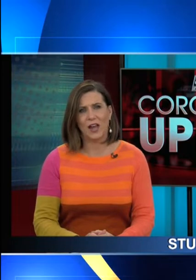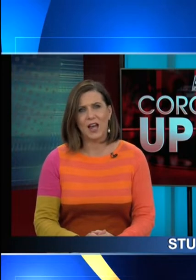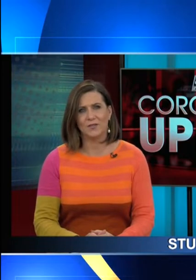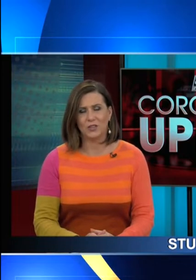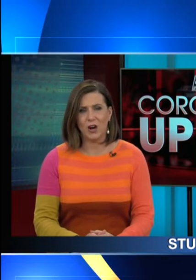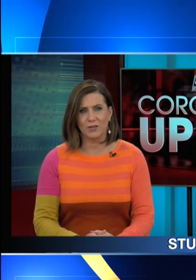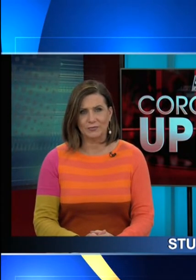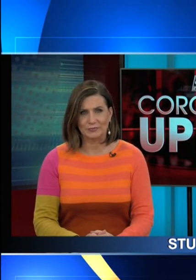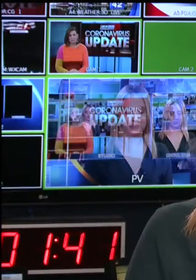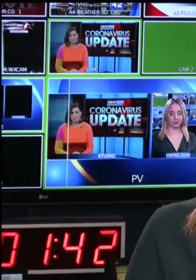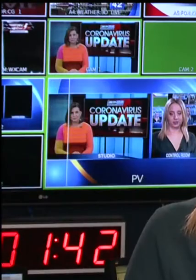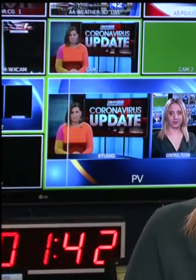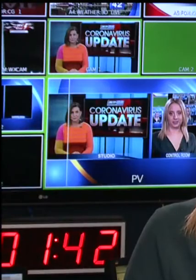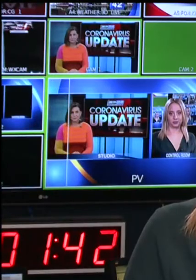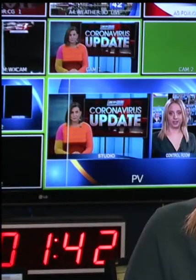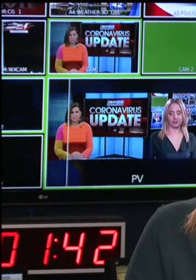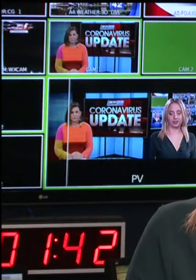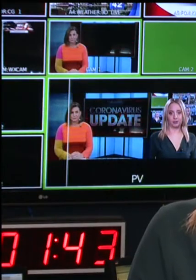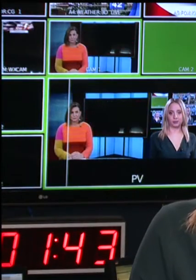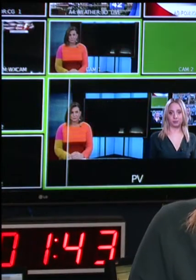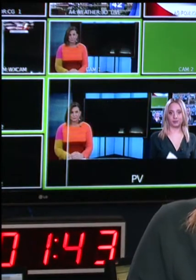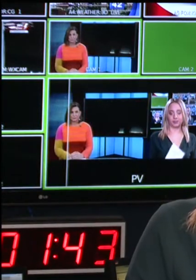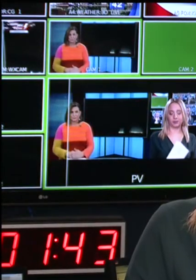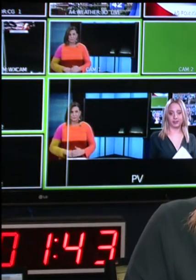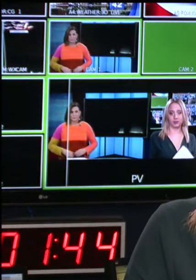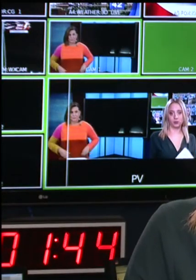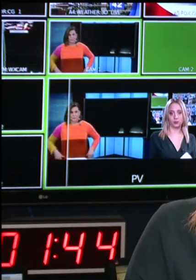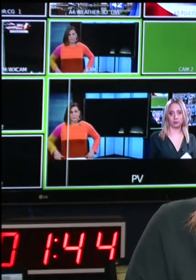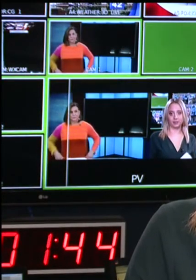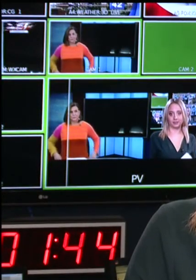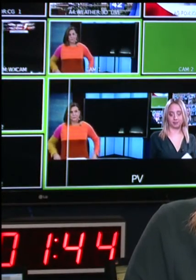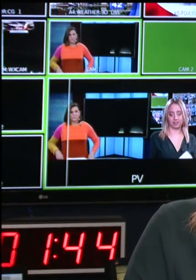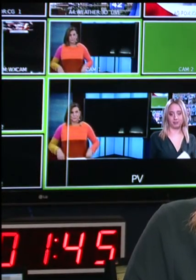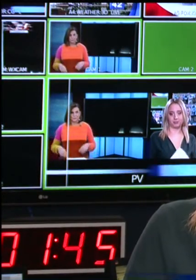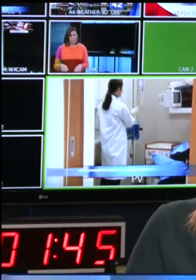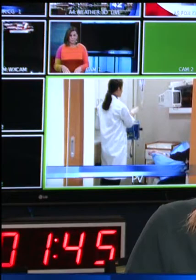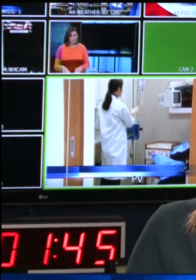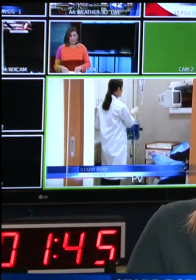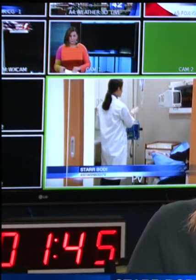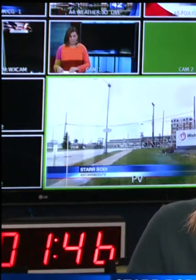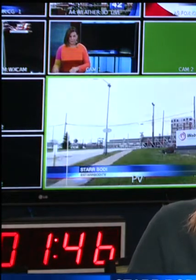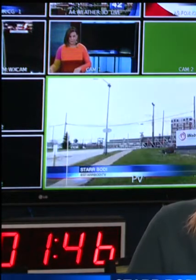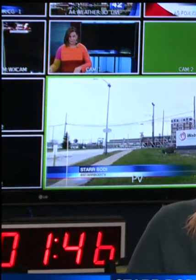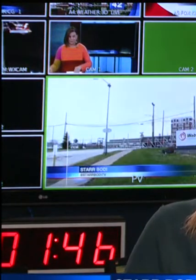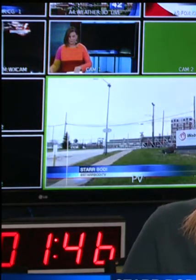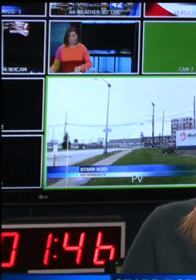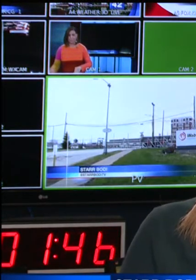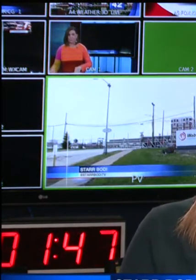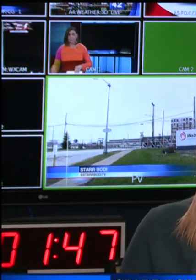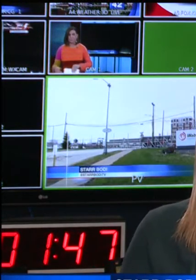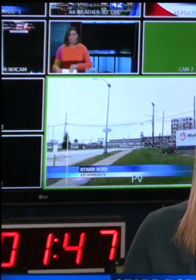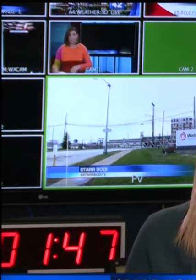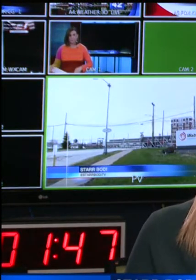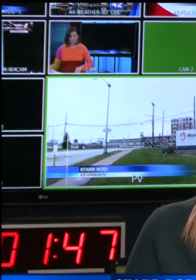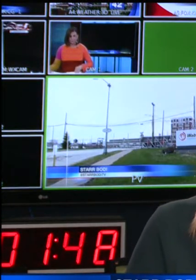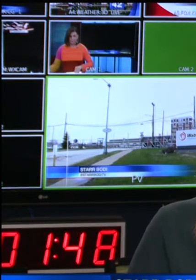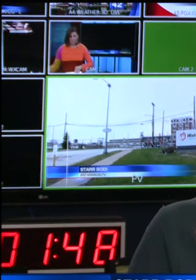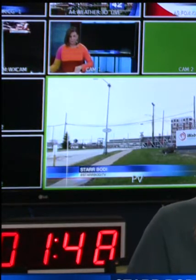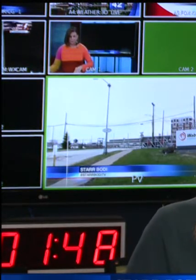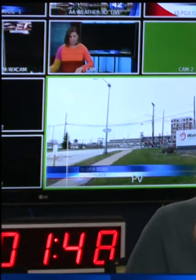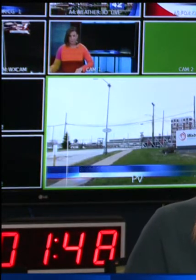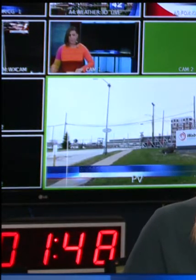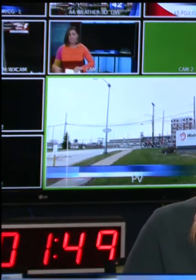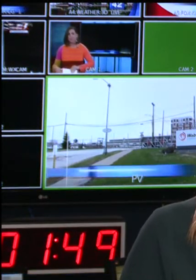workers still have. Star. Jill, that's right. We spoke to UE local president 506 of Scott Slauson, and he's saying that they're taking